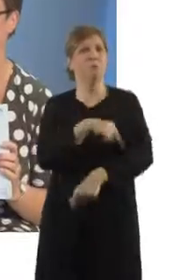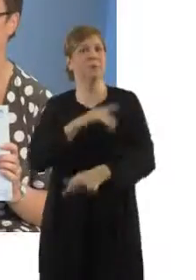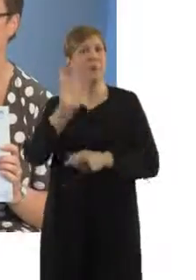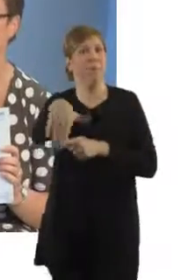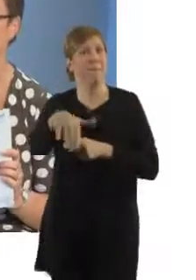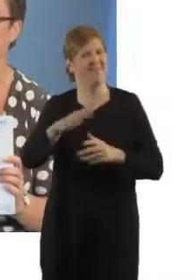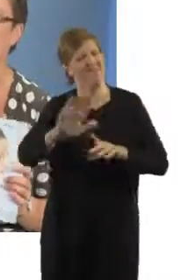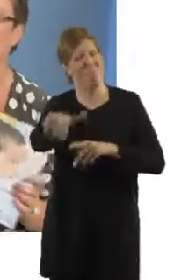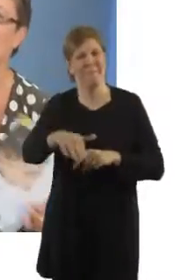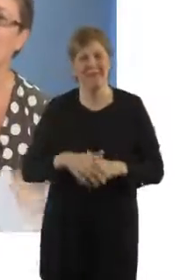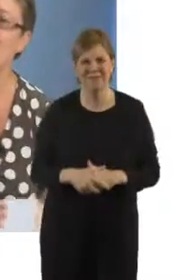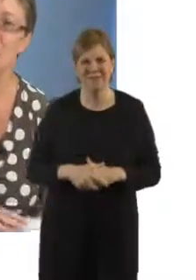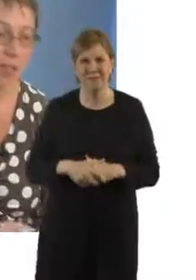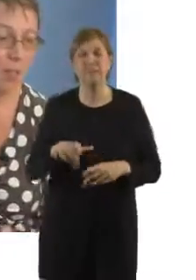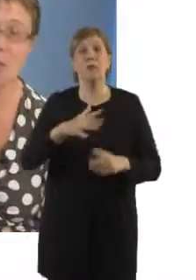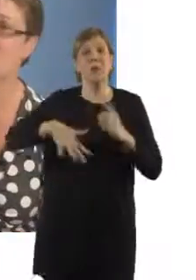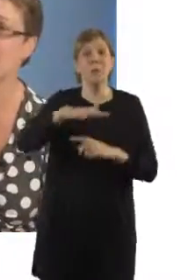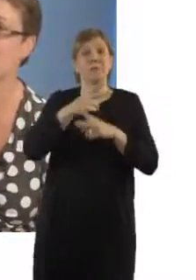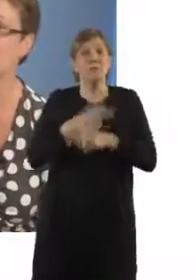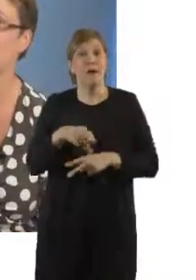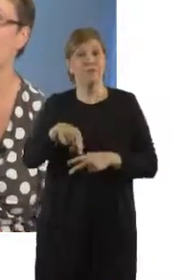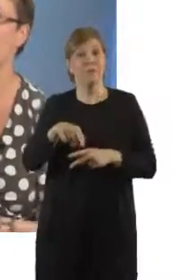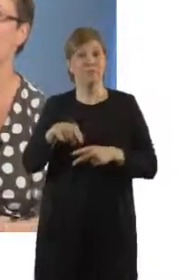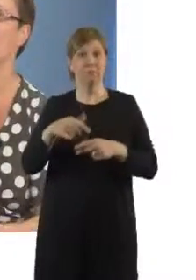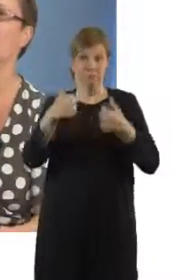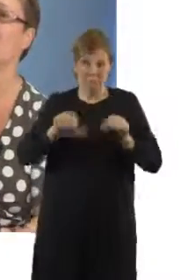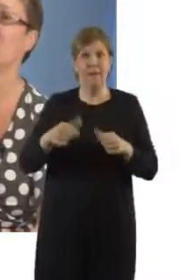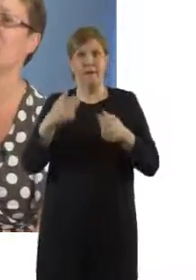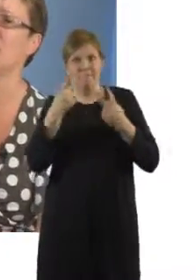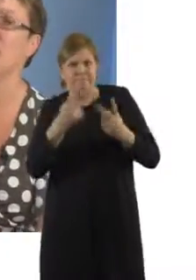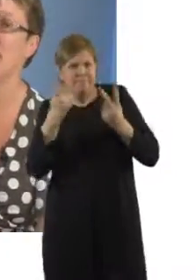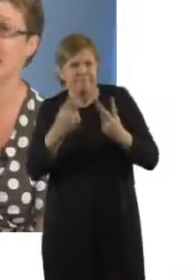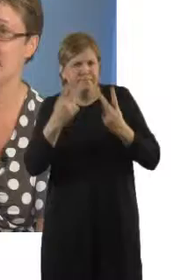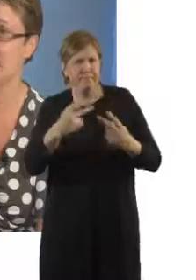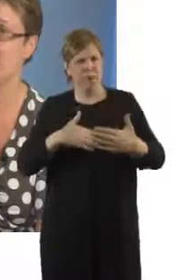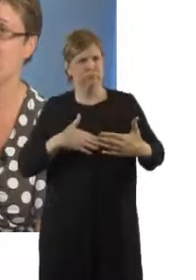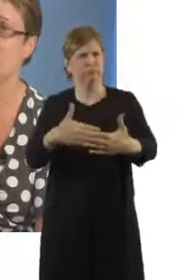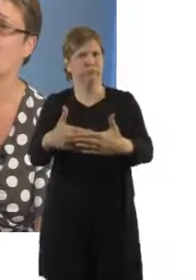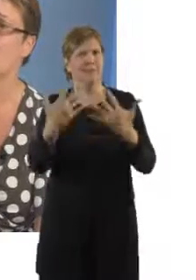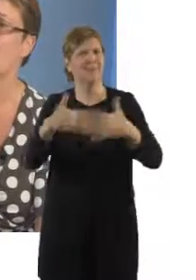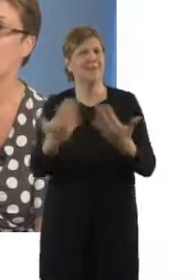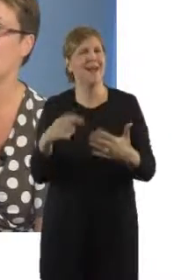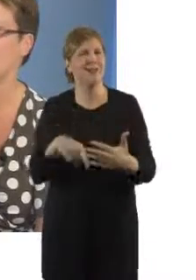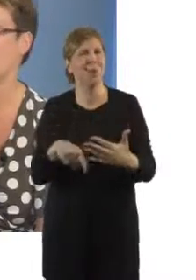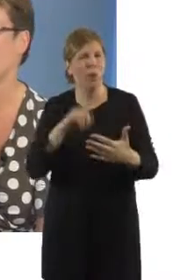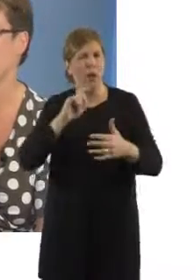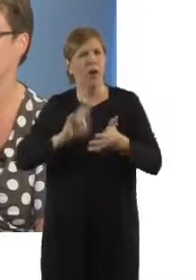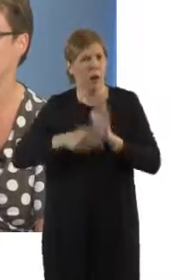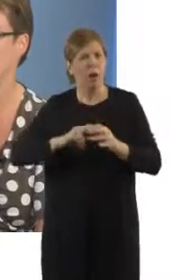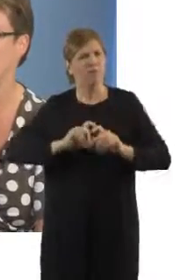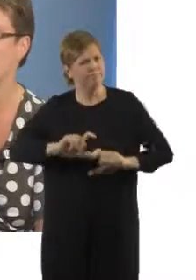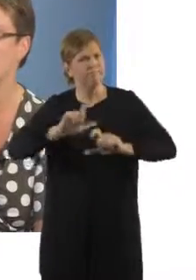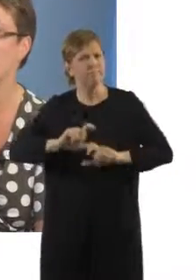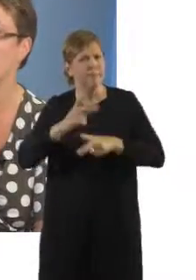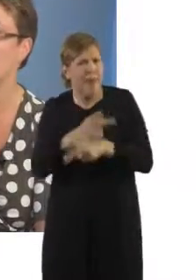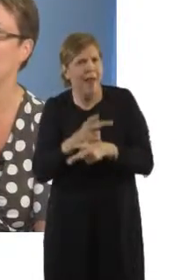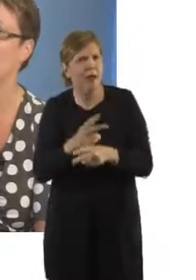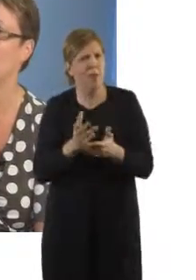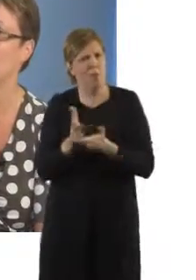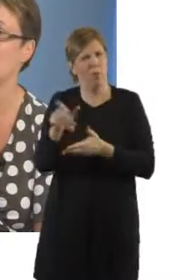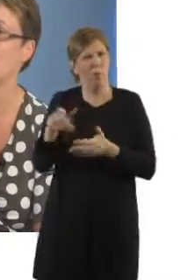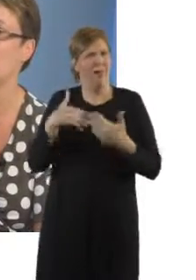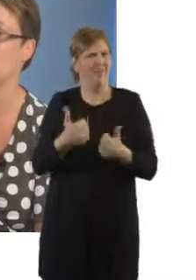hospital. Once the community midwife has completed her visits at around day 10, she will arrange for ongoing care to be taken over